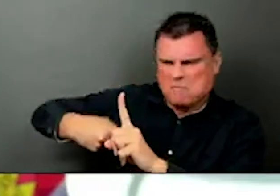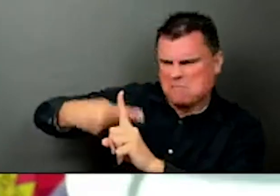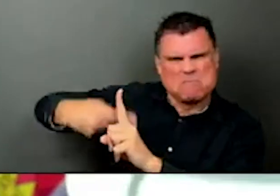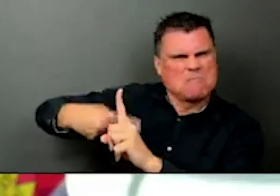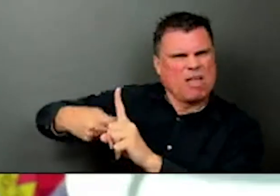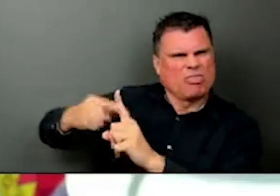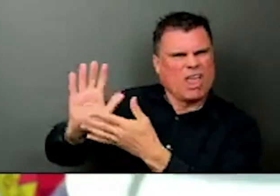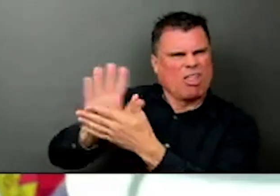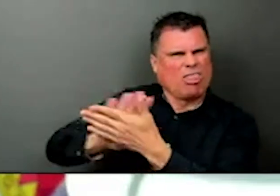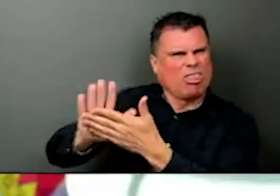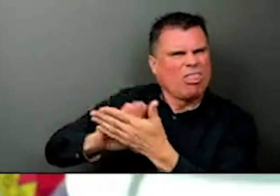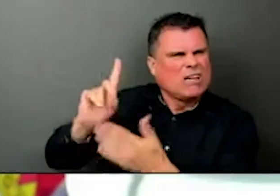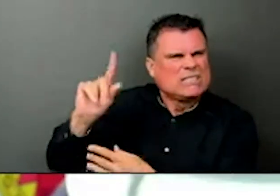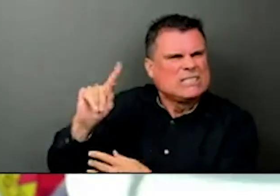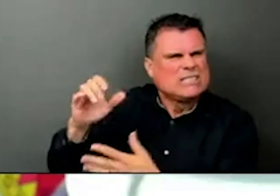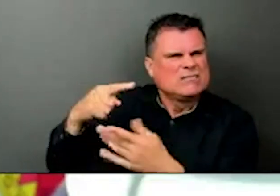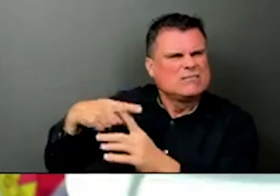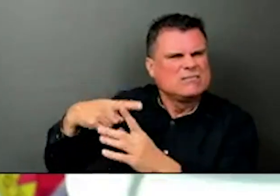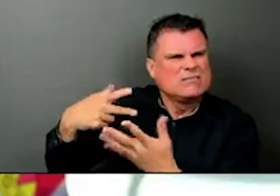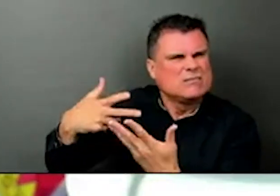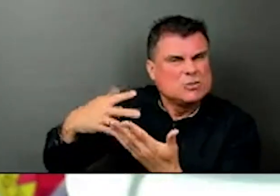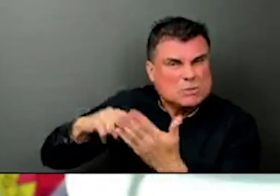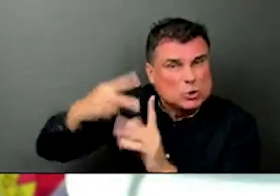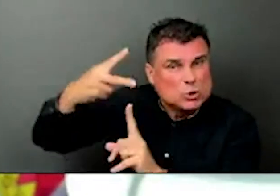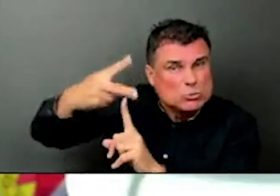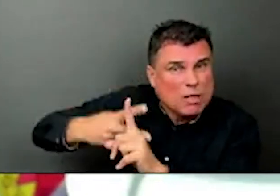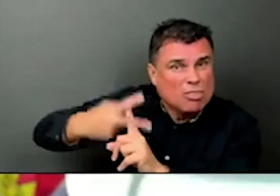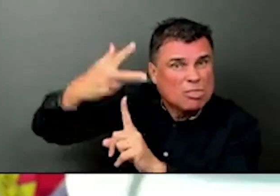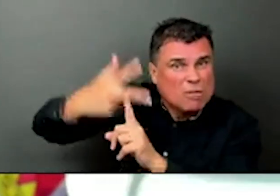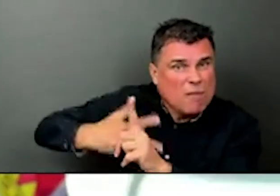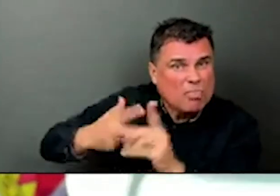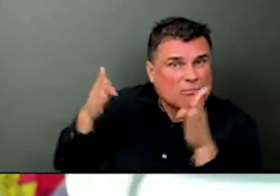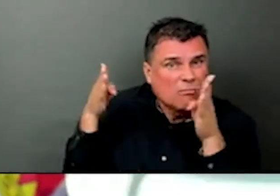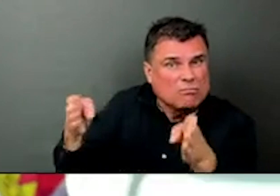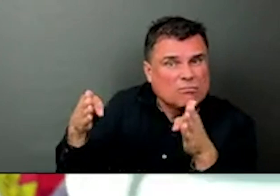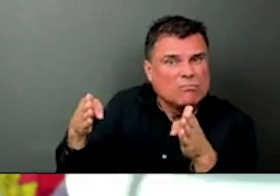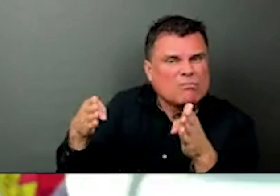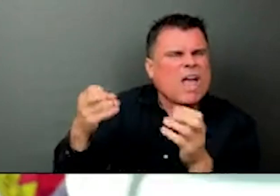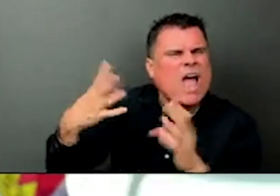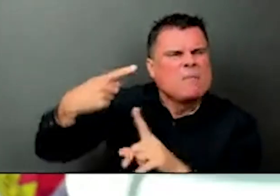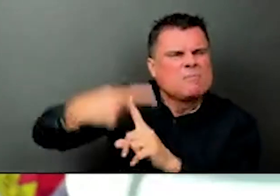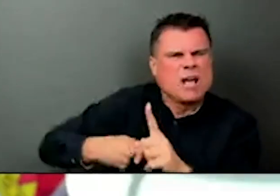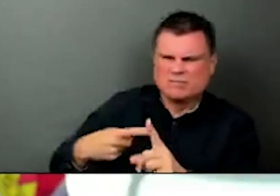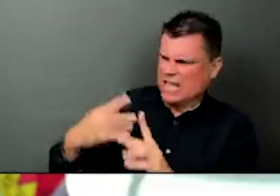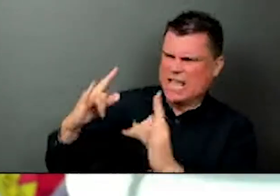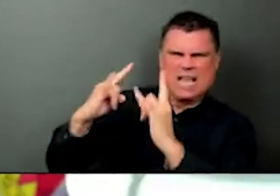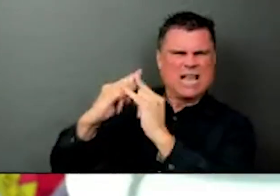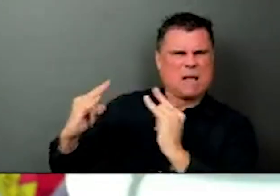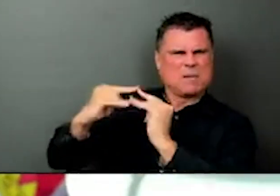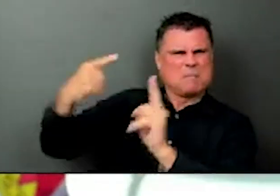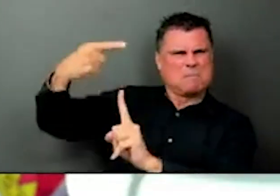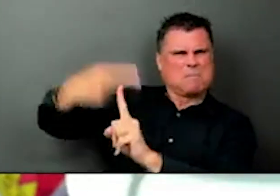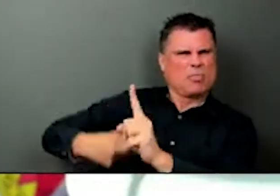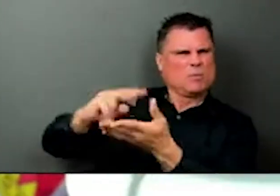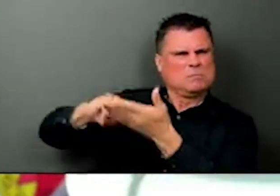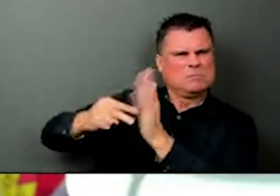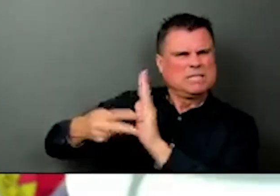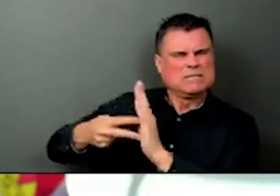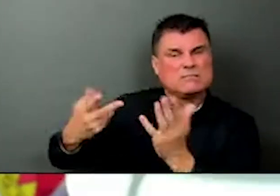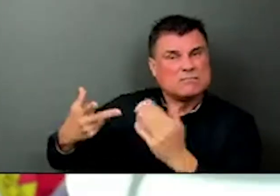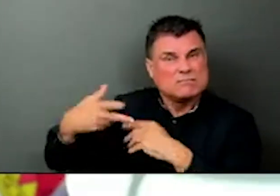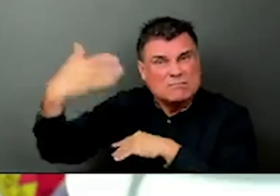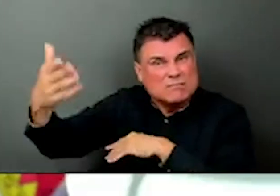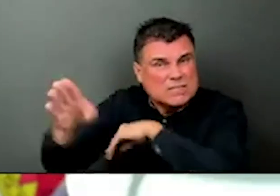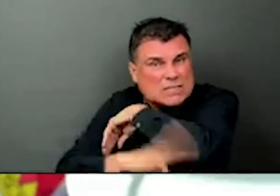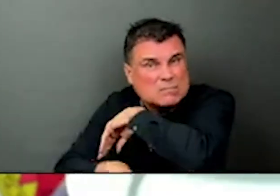your best guess as to when the border will open, or educated guess, I should say? Do you think it will be the month of August? Do you think it'll be September?